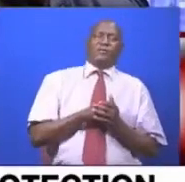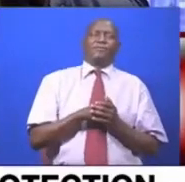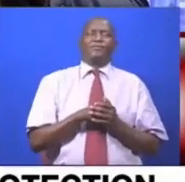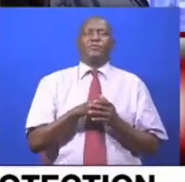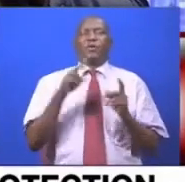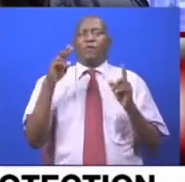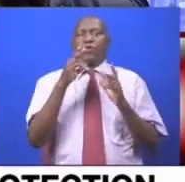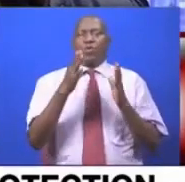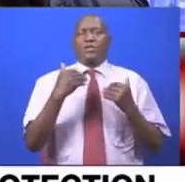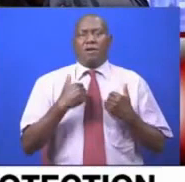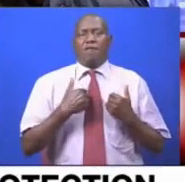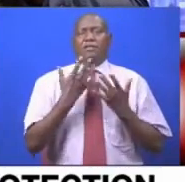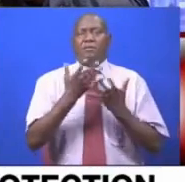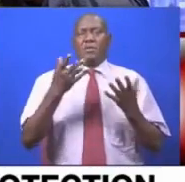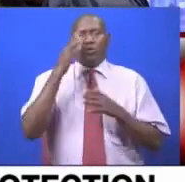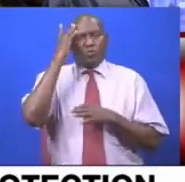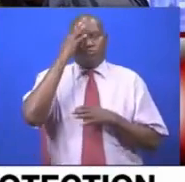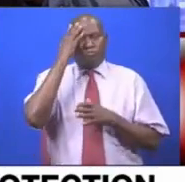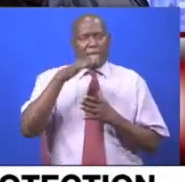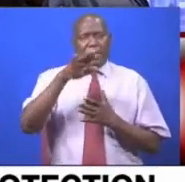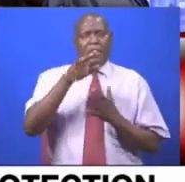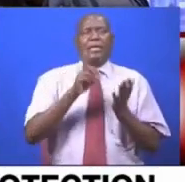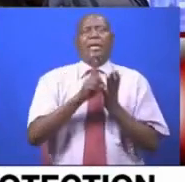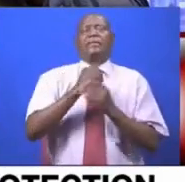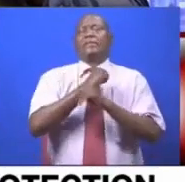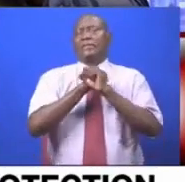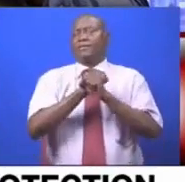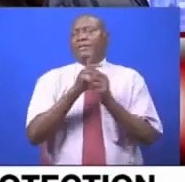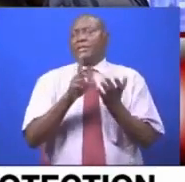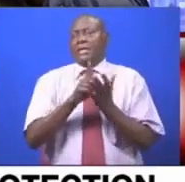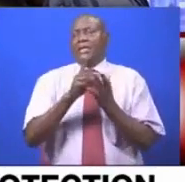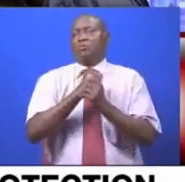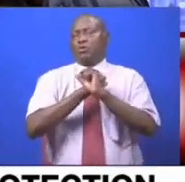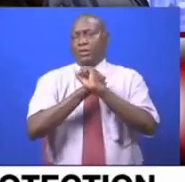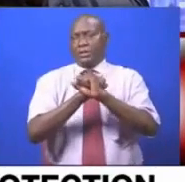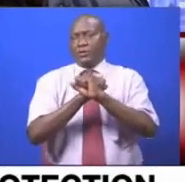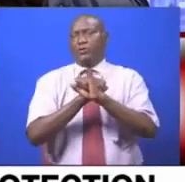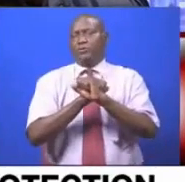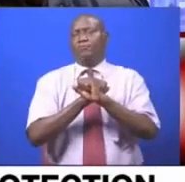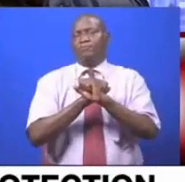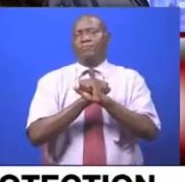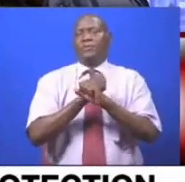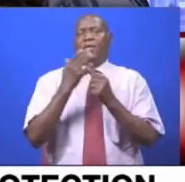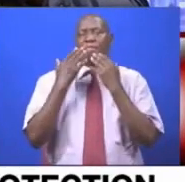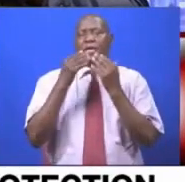got something to think about regarding data safety and data protection. Many thanks to you, George, for joining us for this interview.